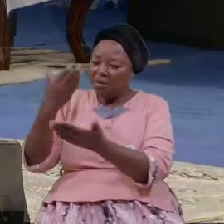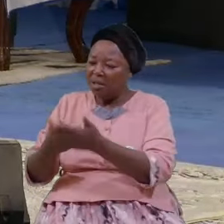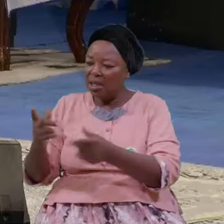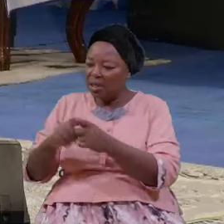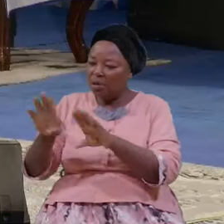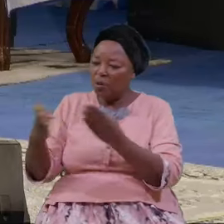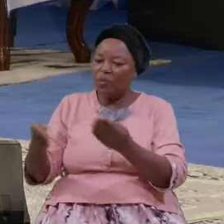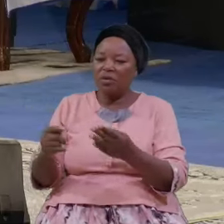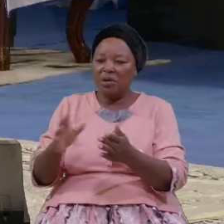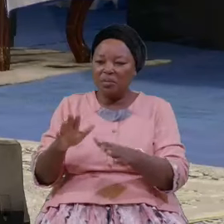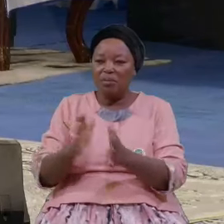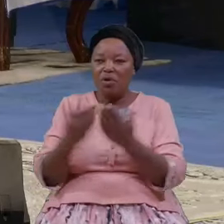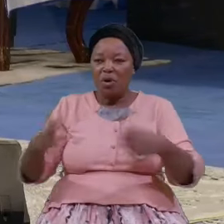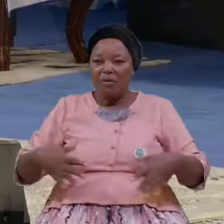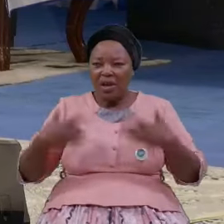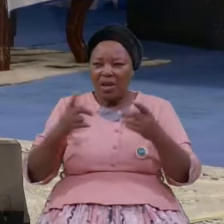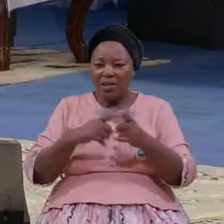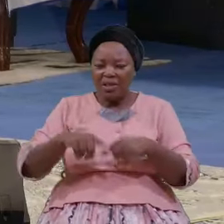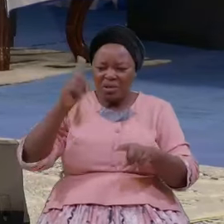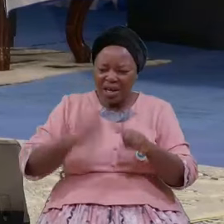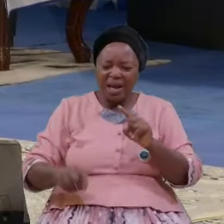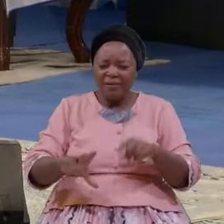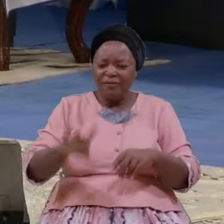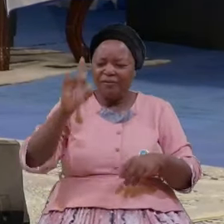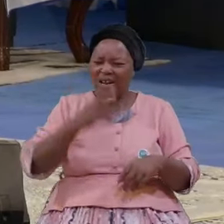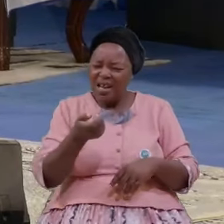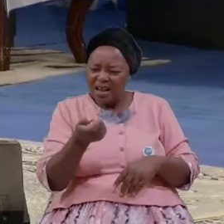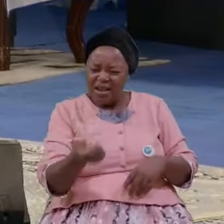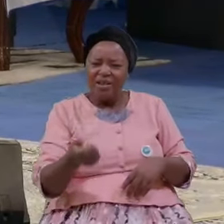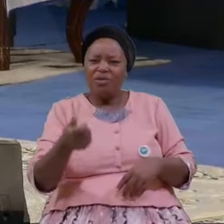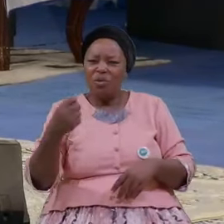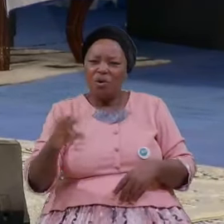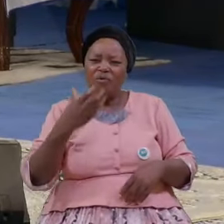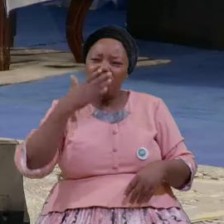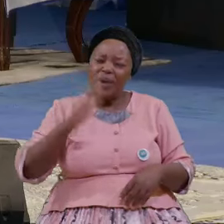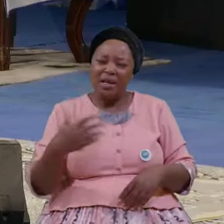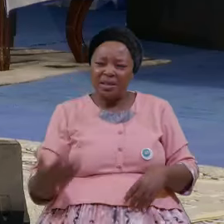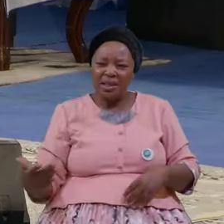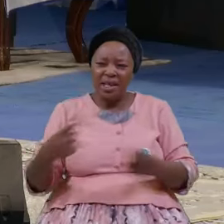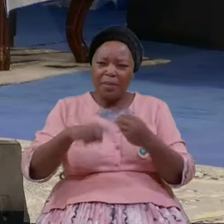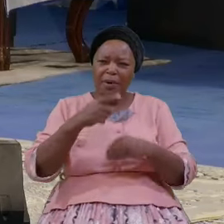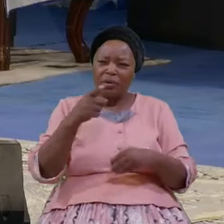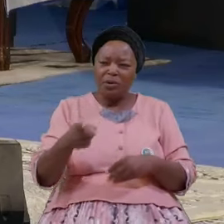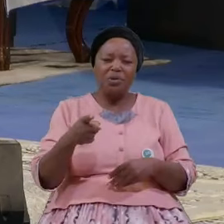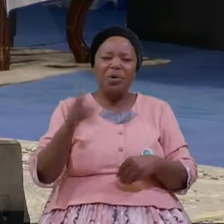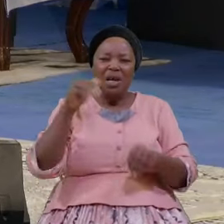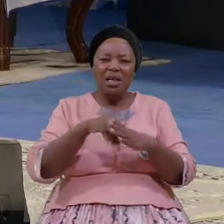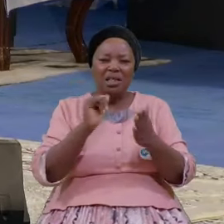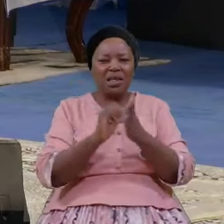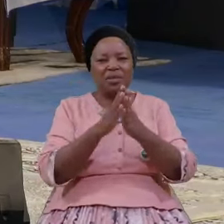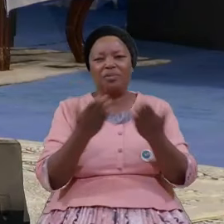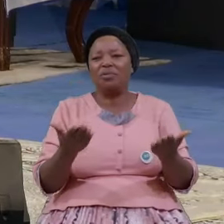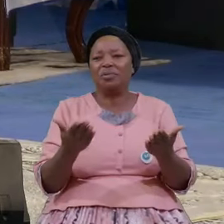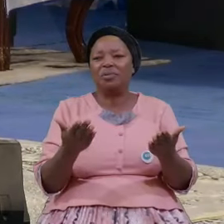life, and they won't find a trace of any bad thing you ever did. And